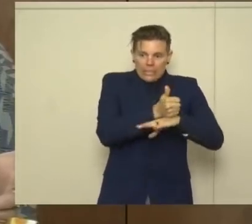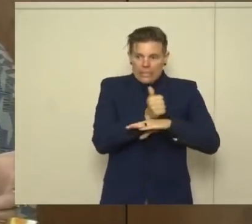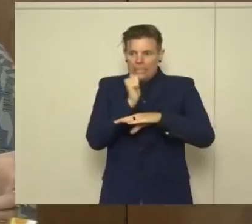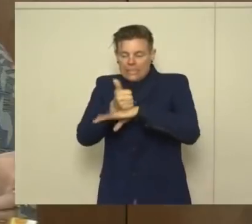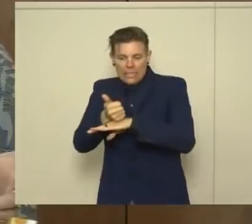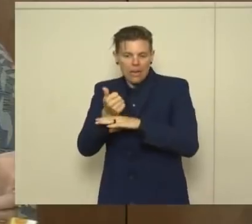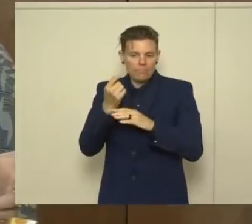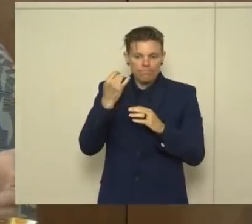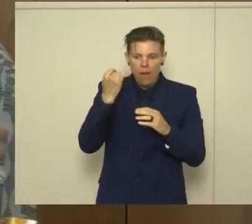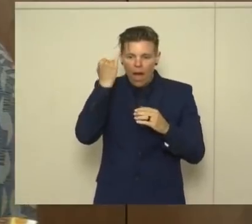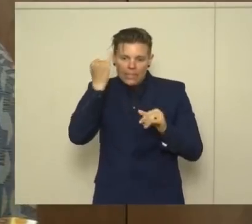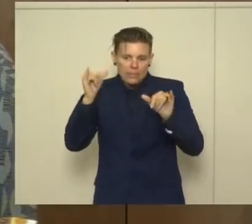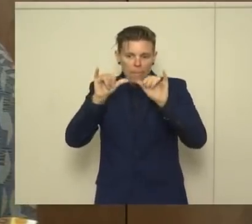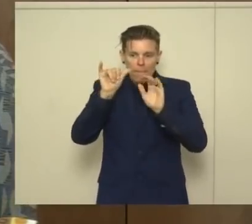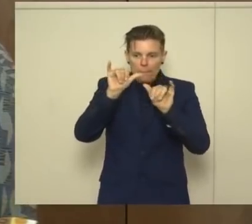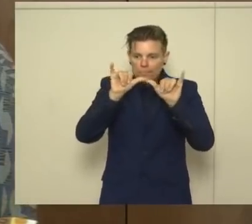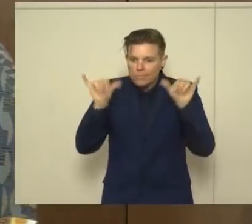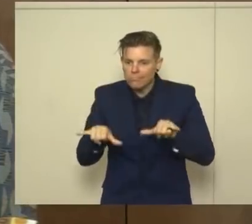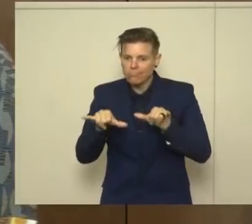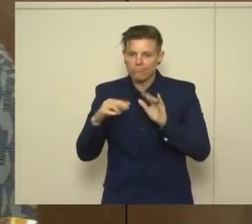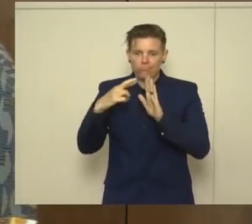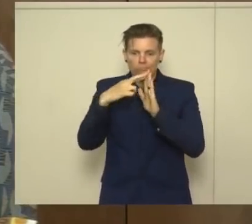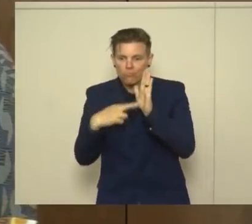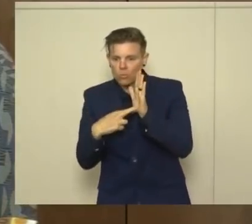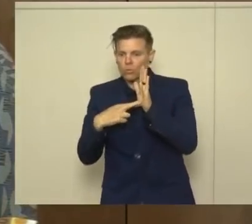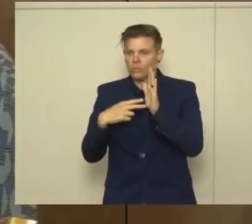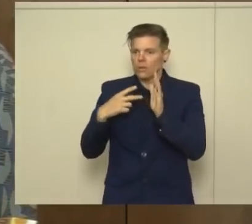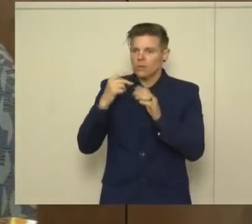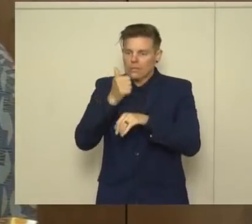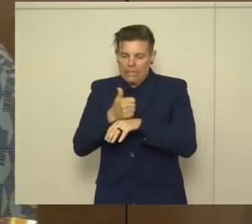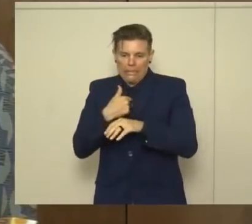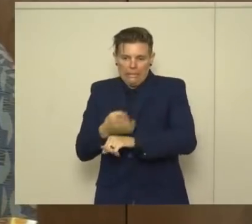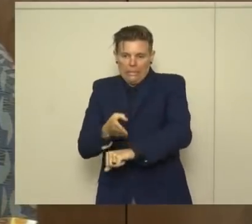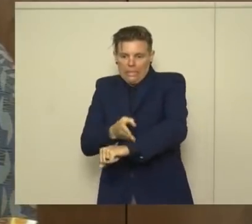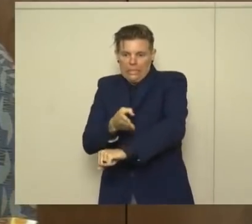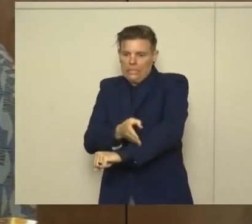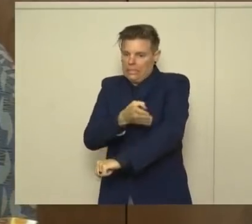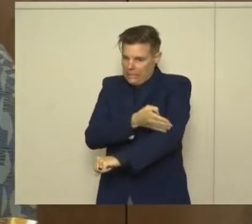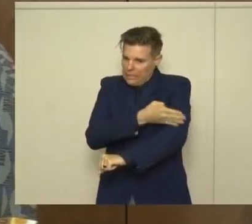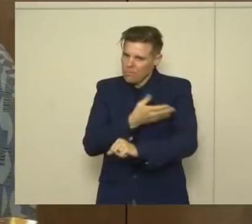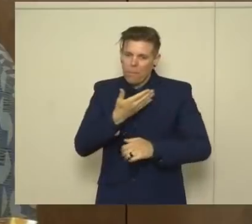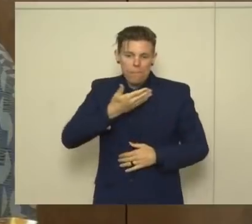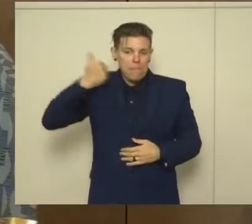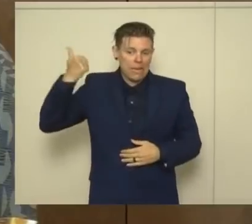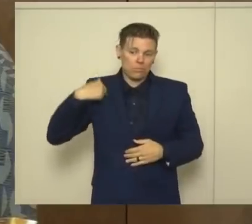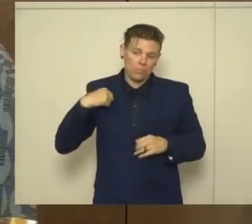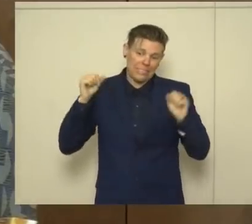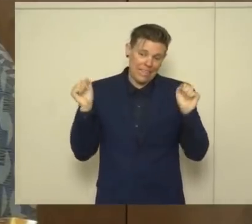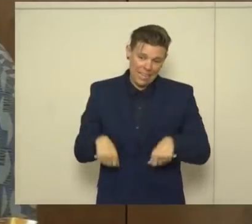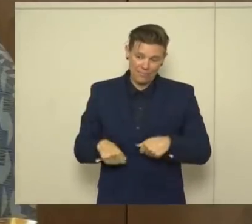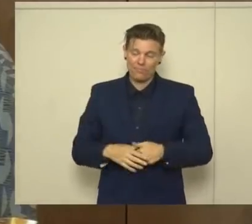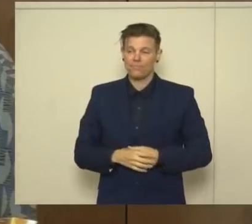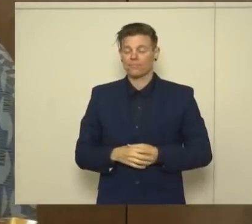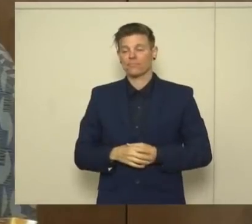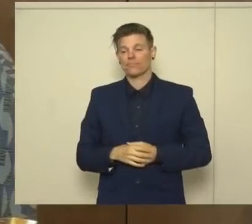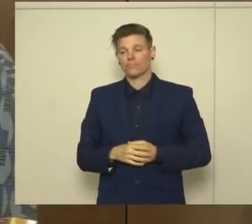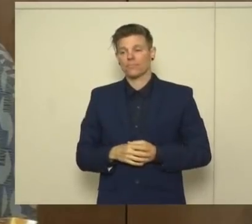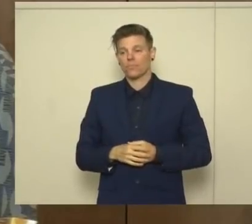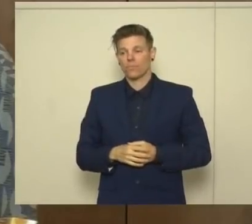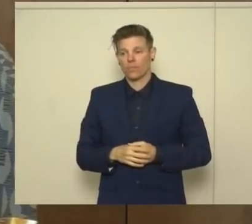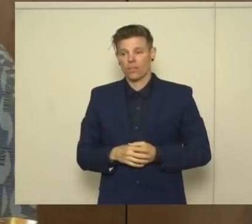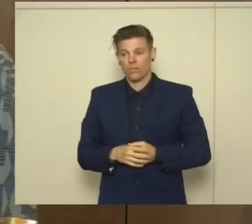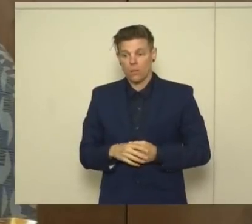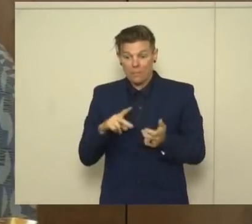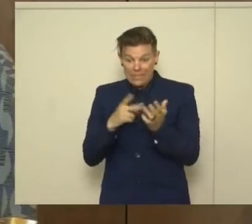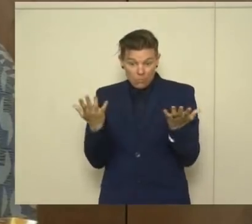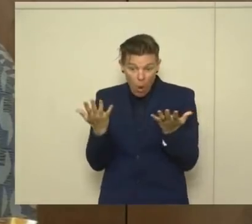many of their concerns as possible, and that New Mexicans have an obligation to lower the positivity rates and the transmission rates